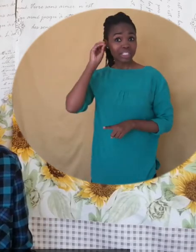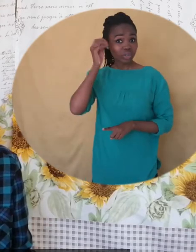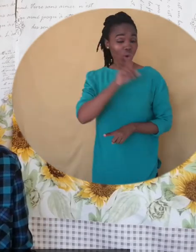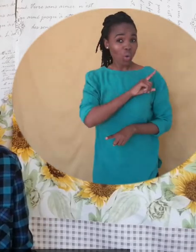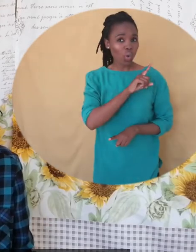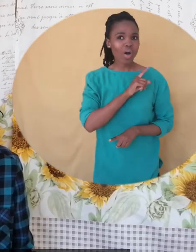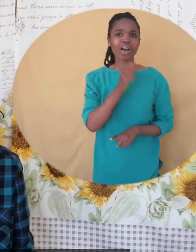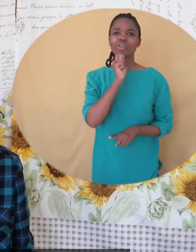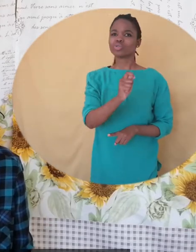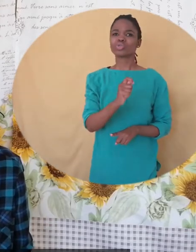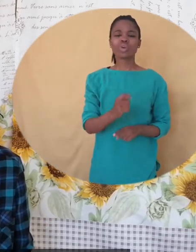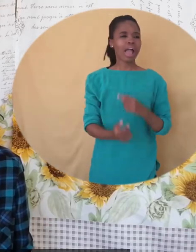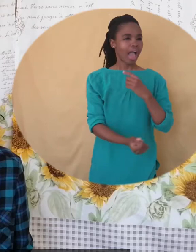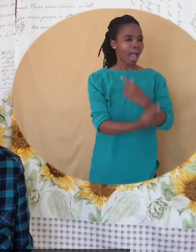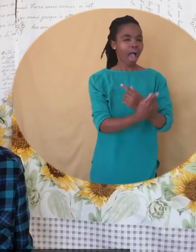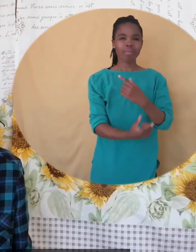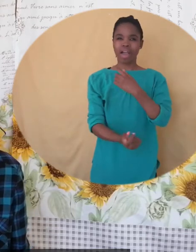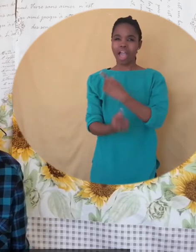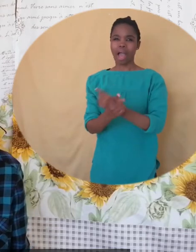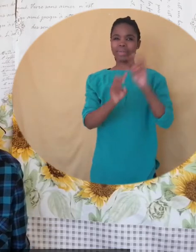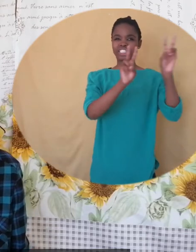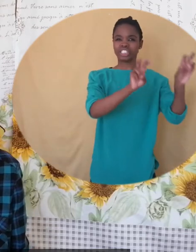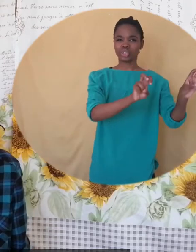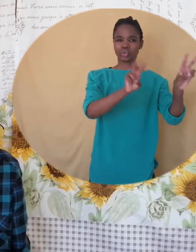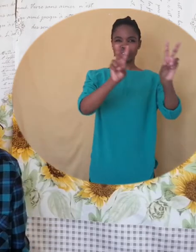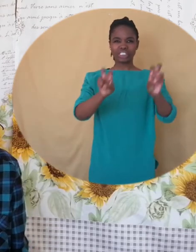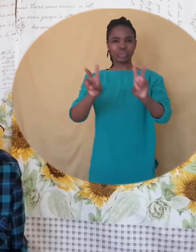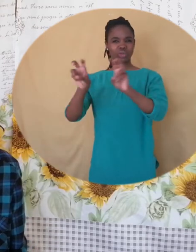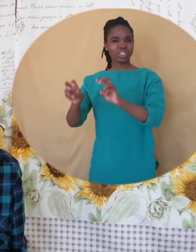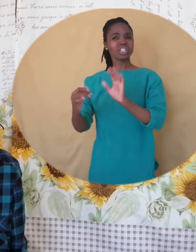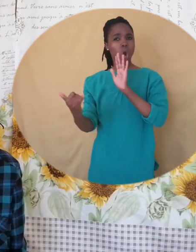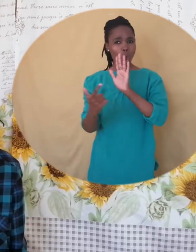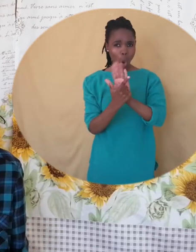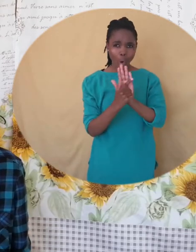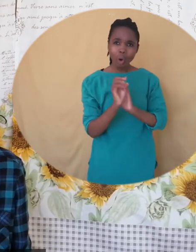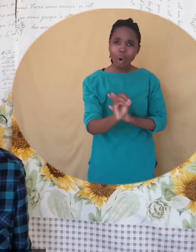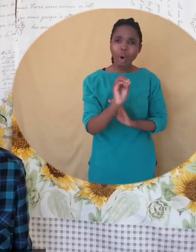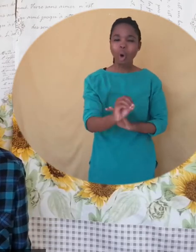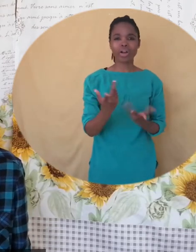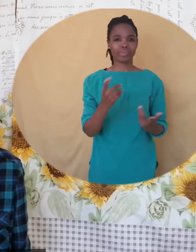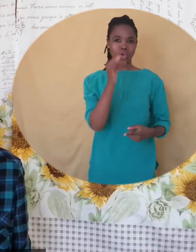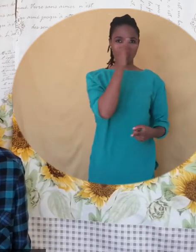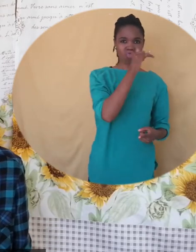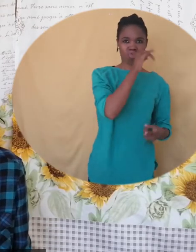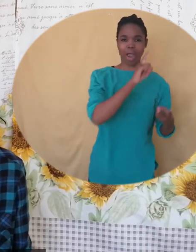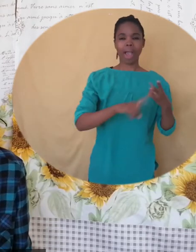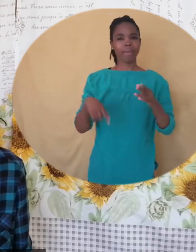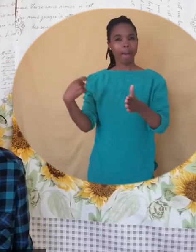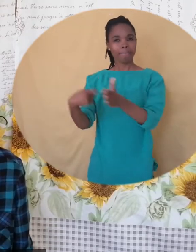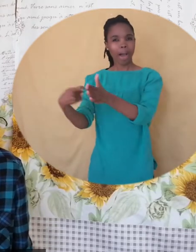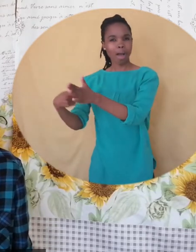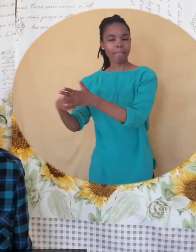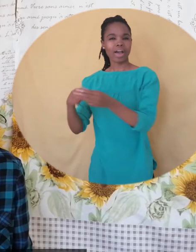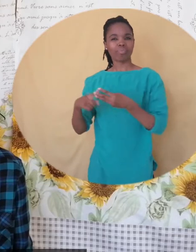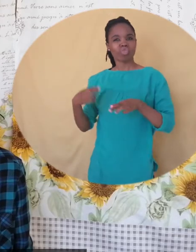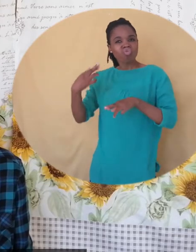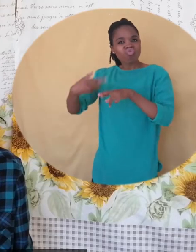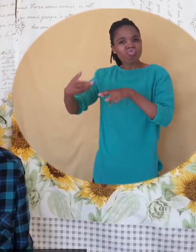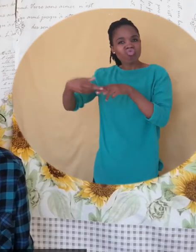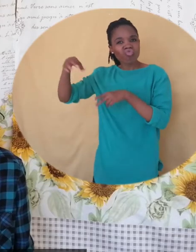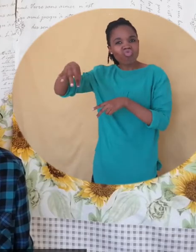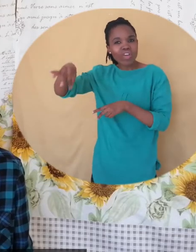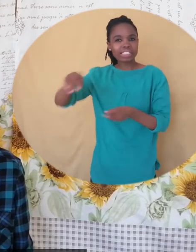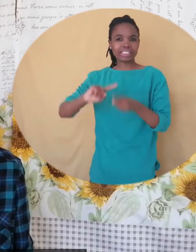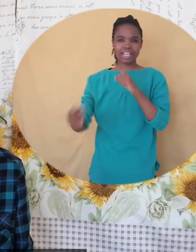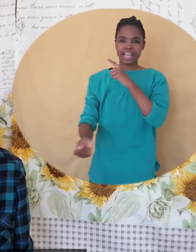interesting to find that there's a law for everything, guys. There's the law for the crime, there's the law for consumerism, there's the law for